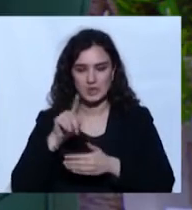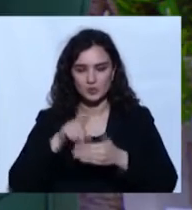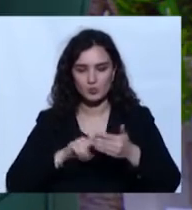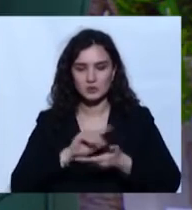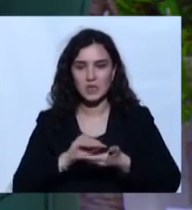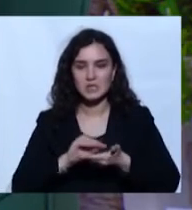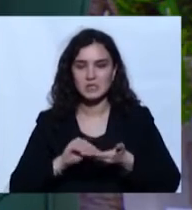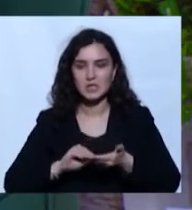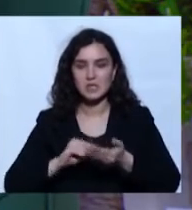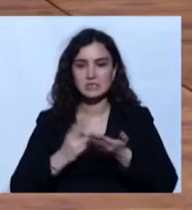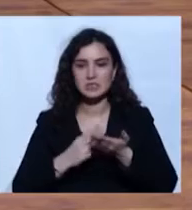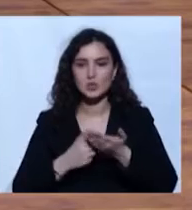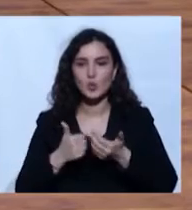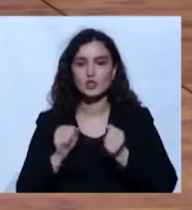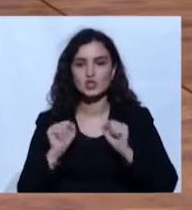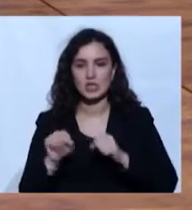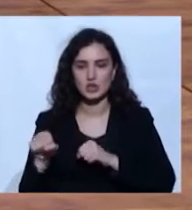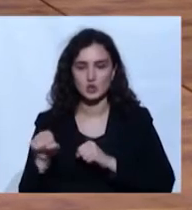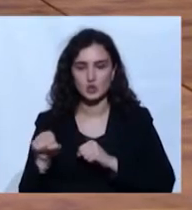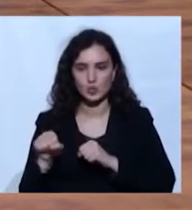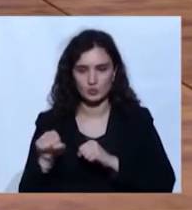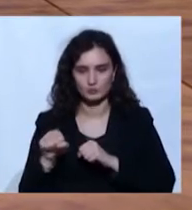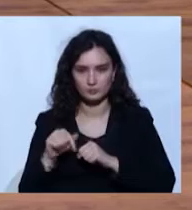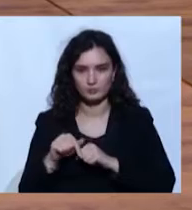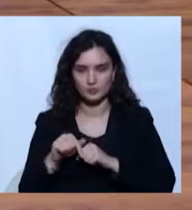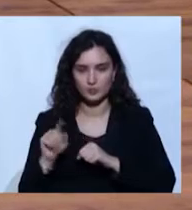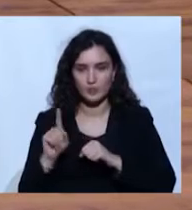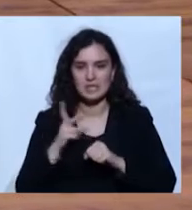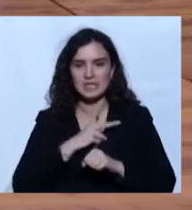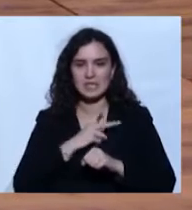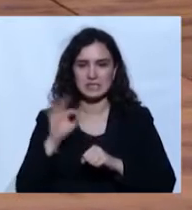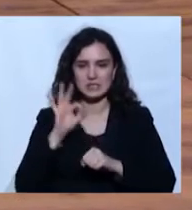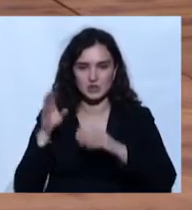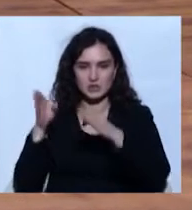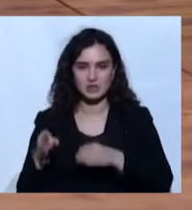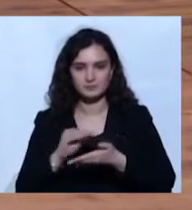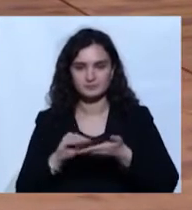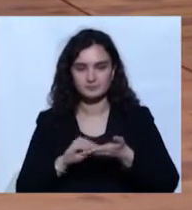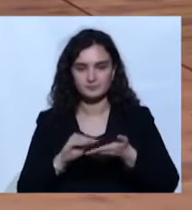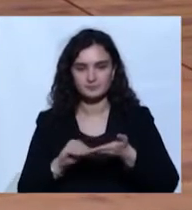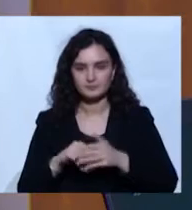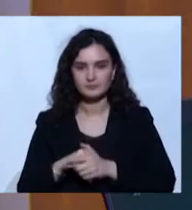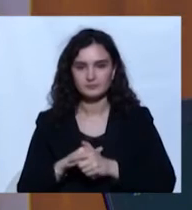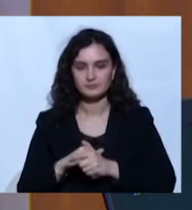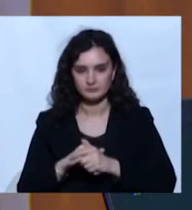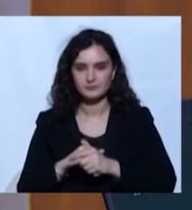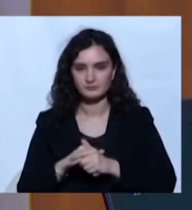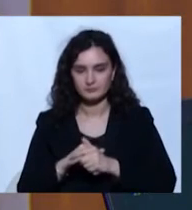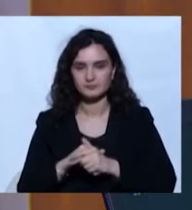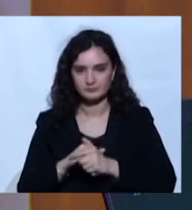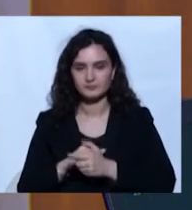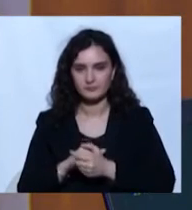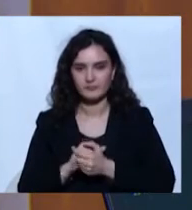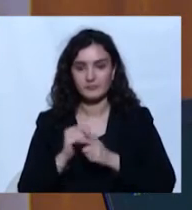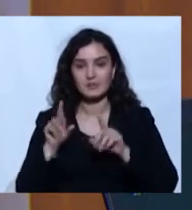as accurately as possible to really reflect London, England at the time. Keep in mind that this is the